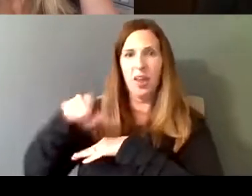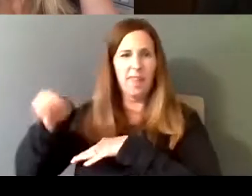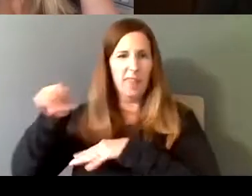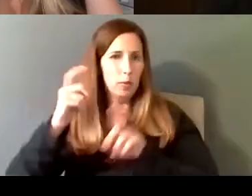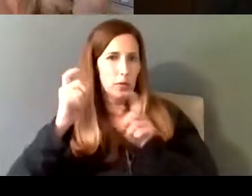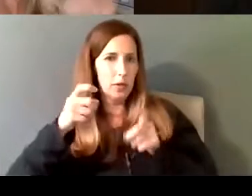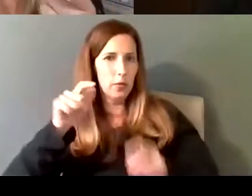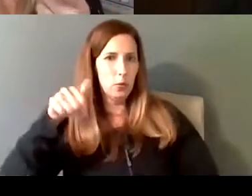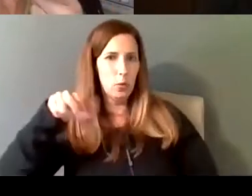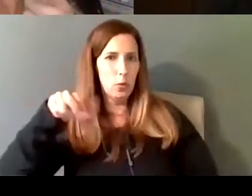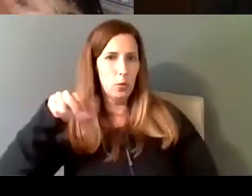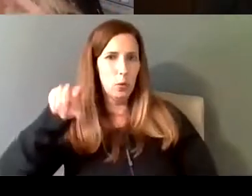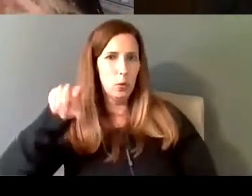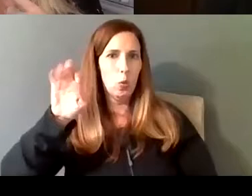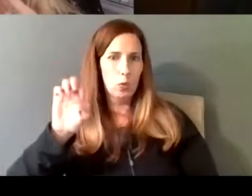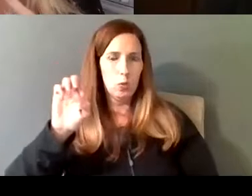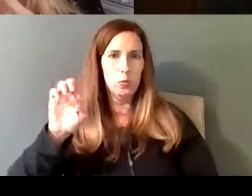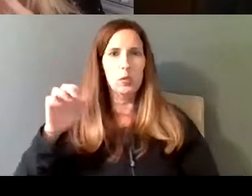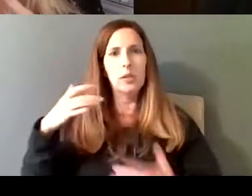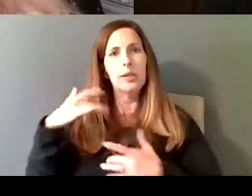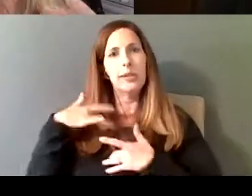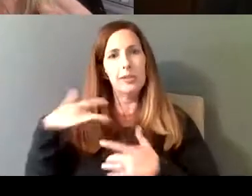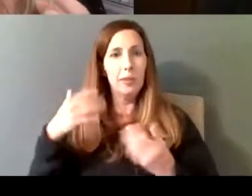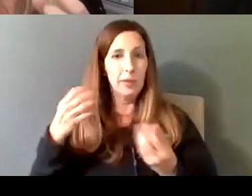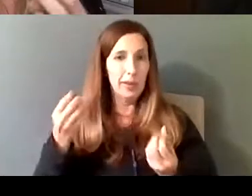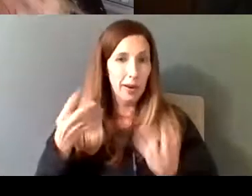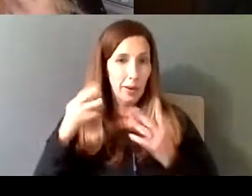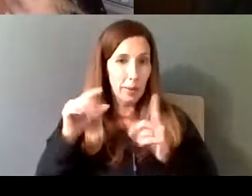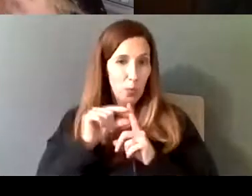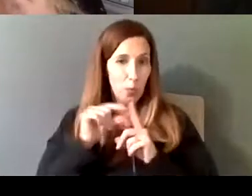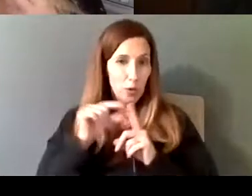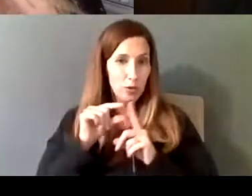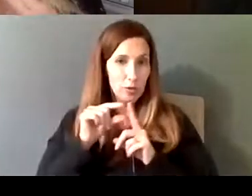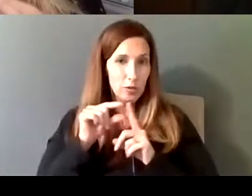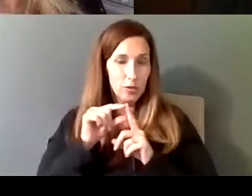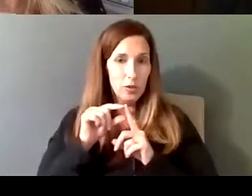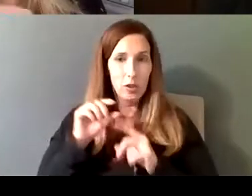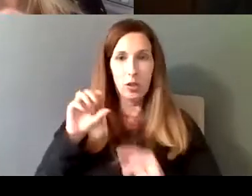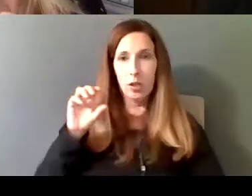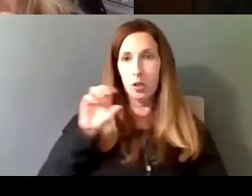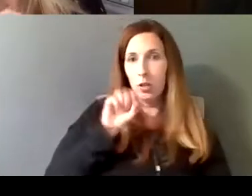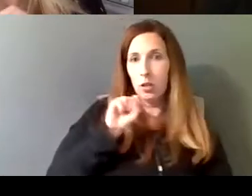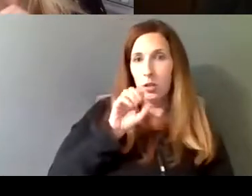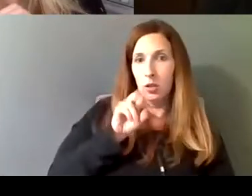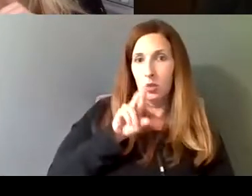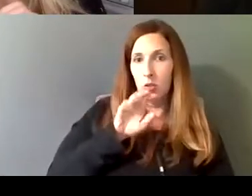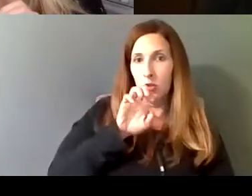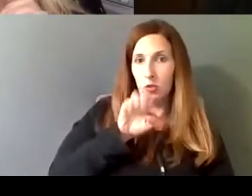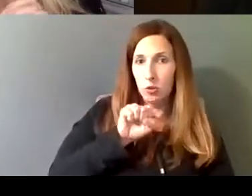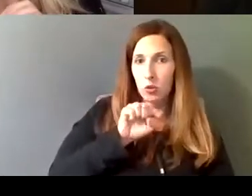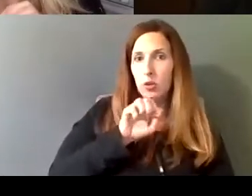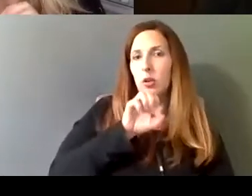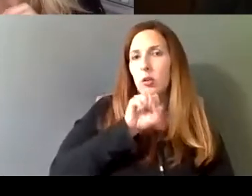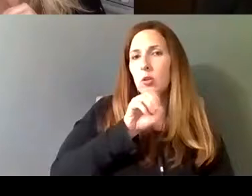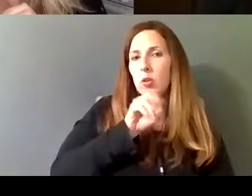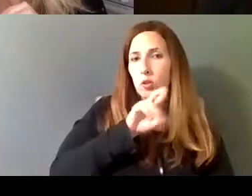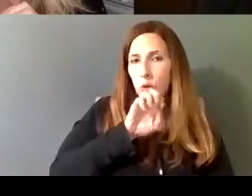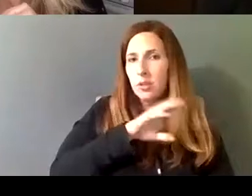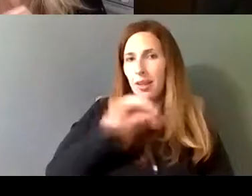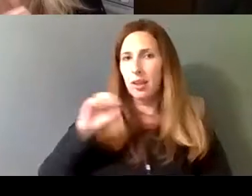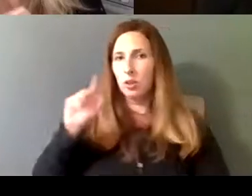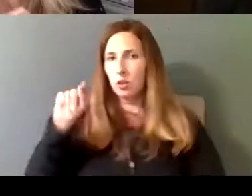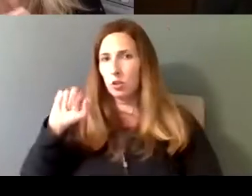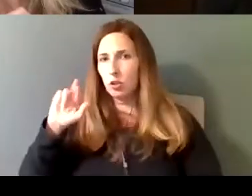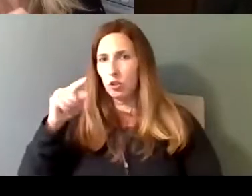is typically quoted by the number of words, the source and target language. So if I'm translating something into a